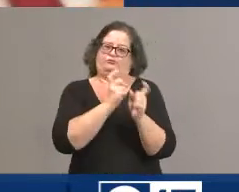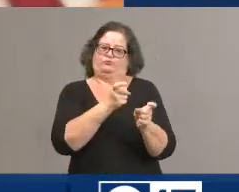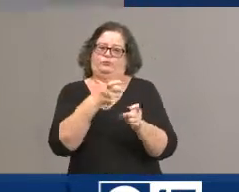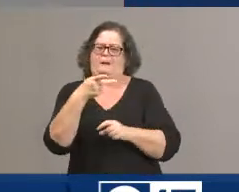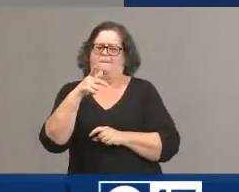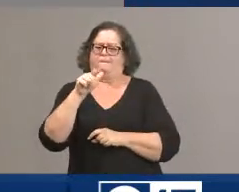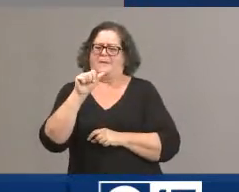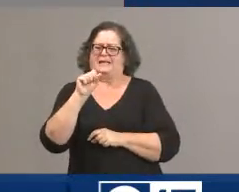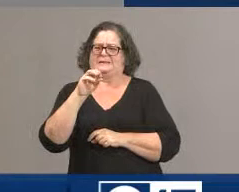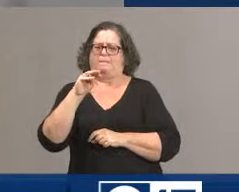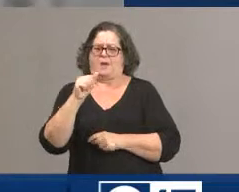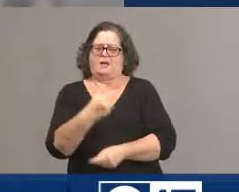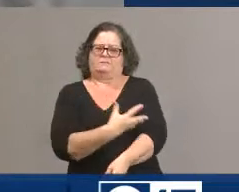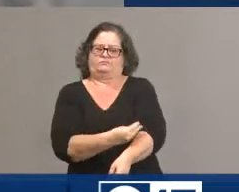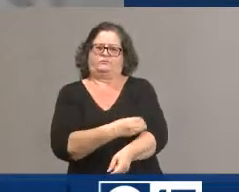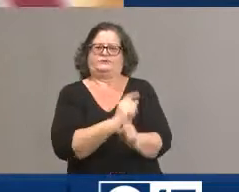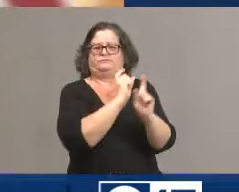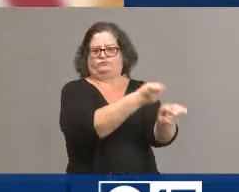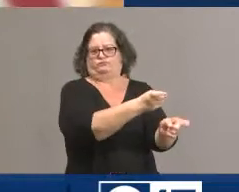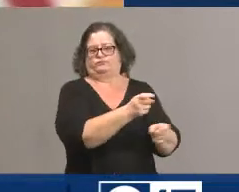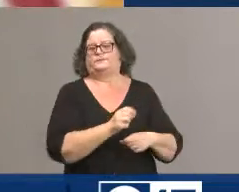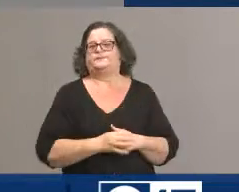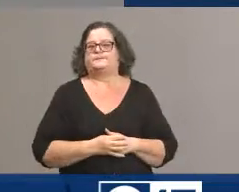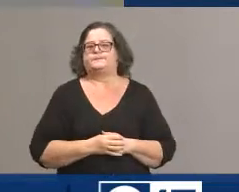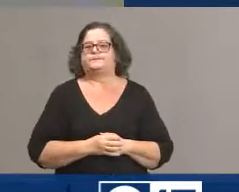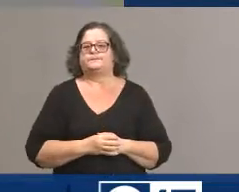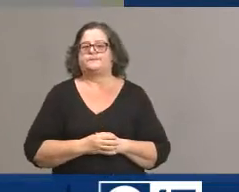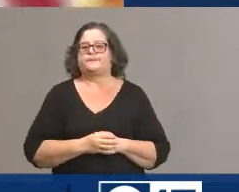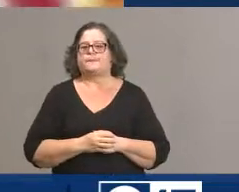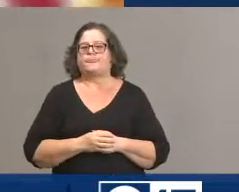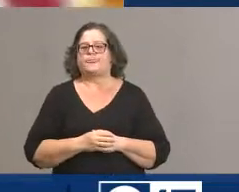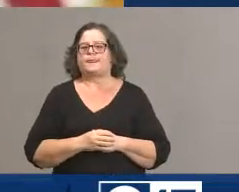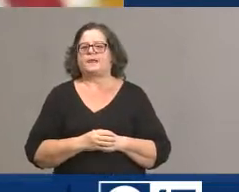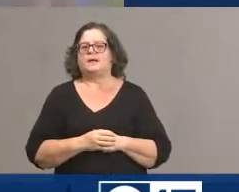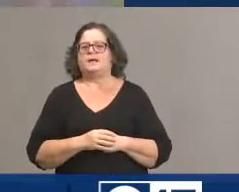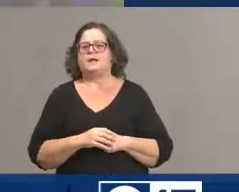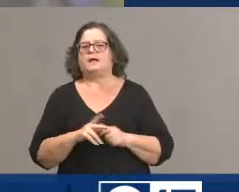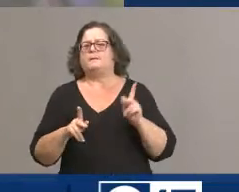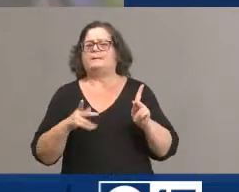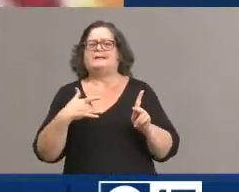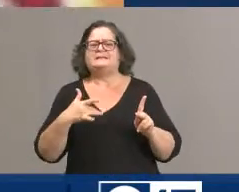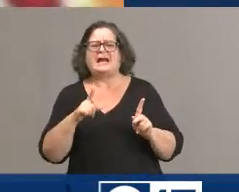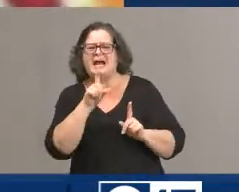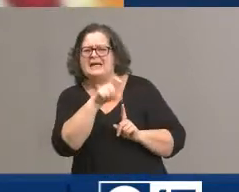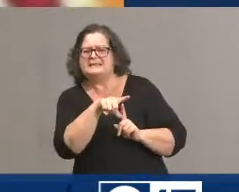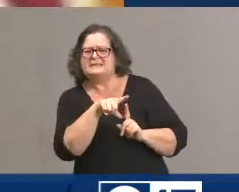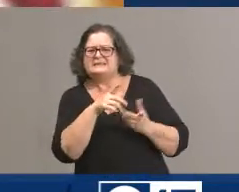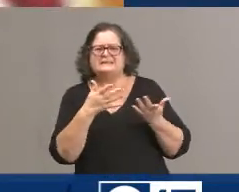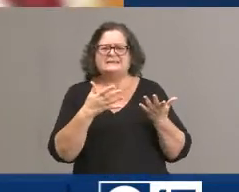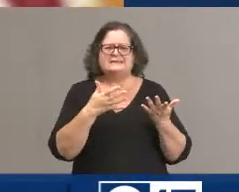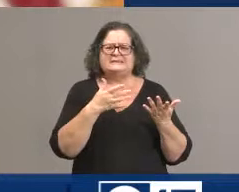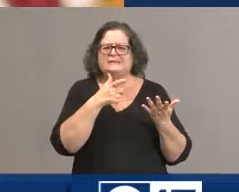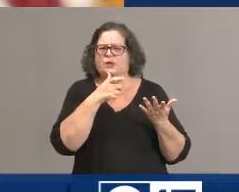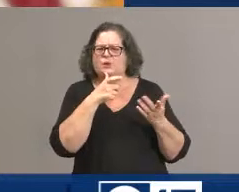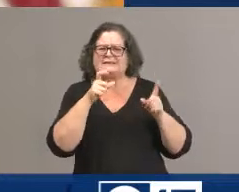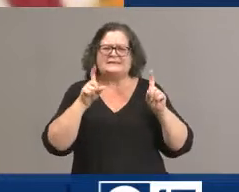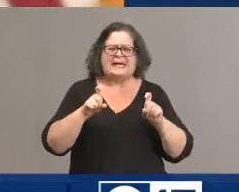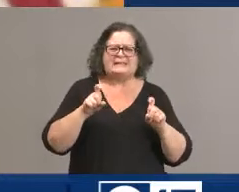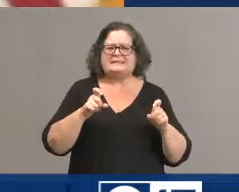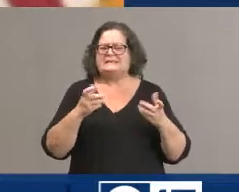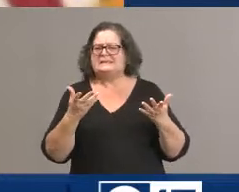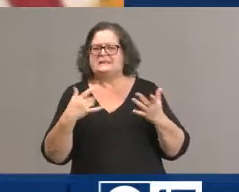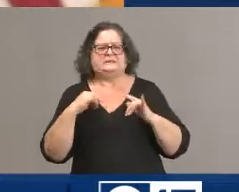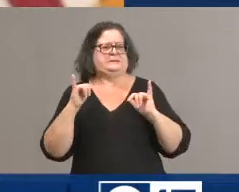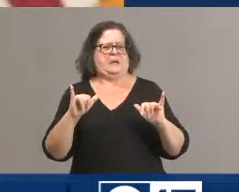And then we've gotten a lot of questions about who can get tested. We have not changed our standing orders statewide. There